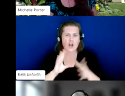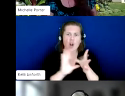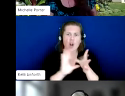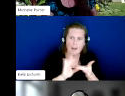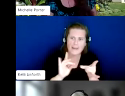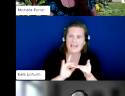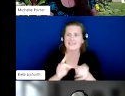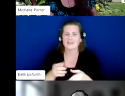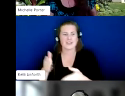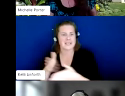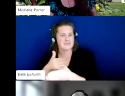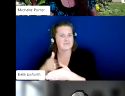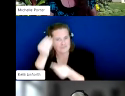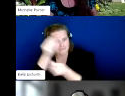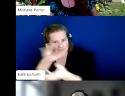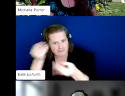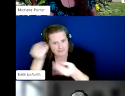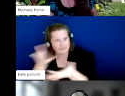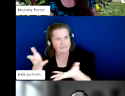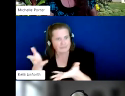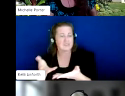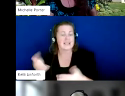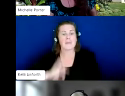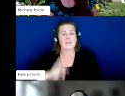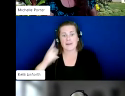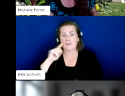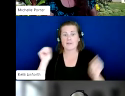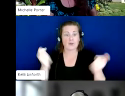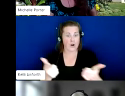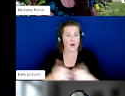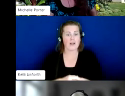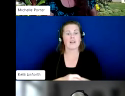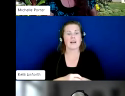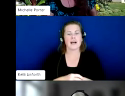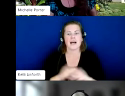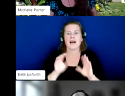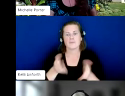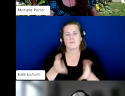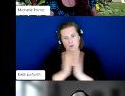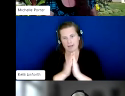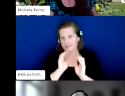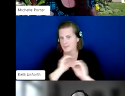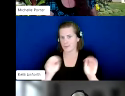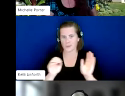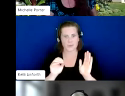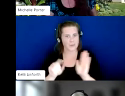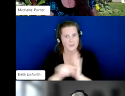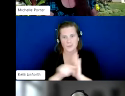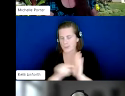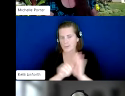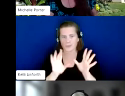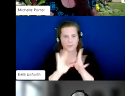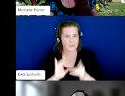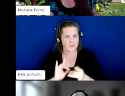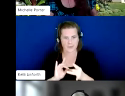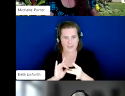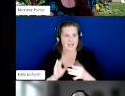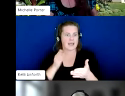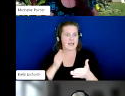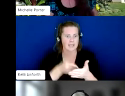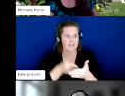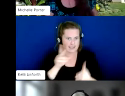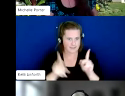sharing information that might benefit other individuals, but no negativity in terms of towards other individuals